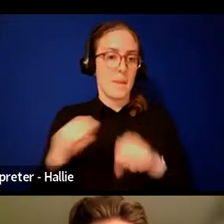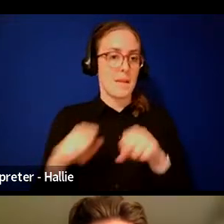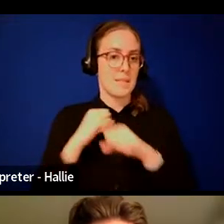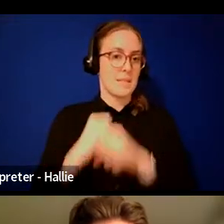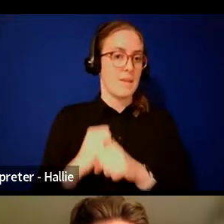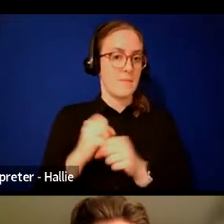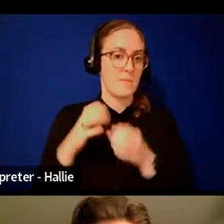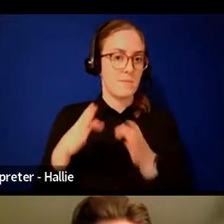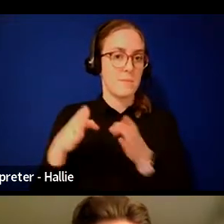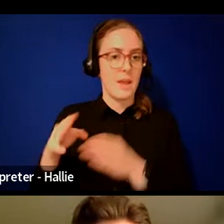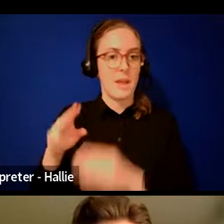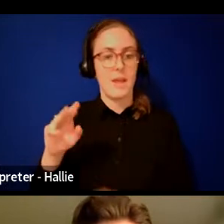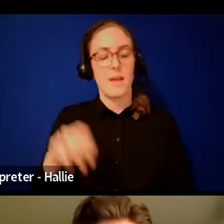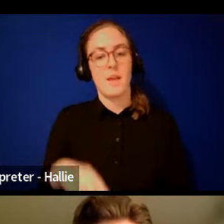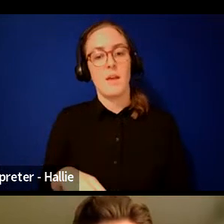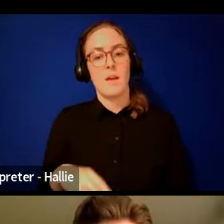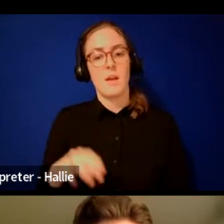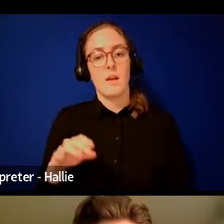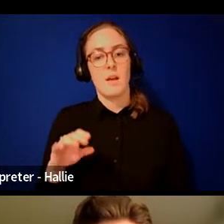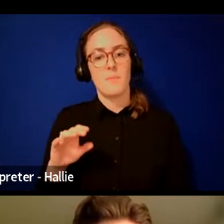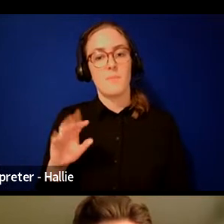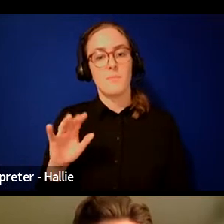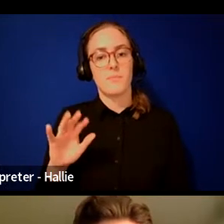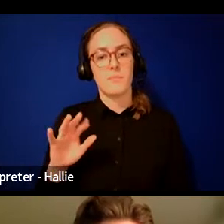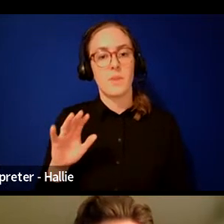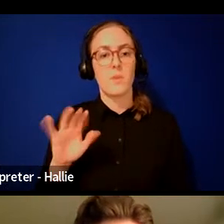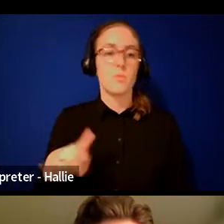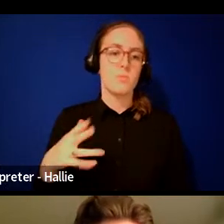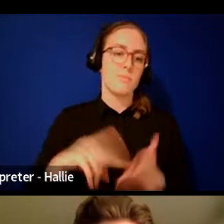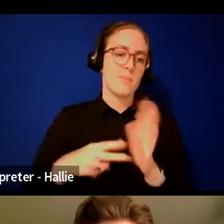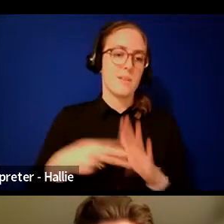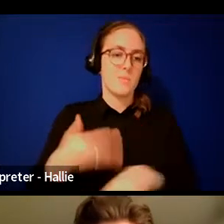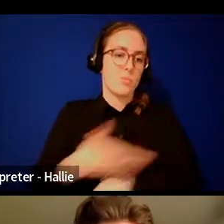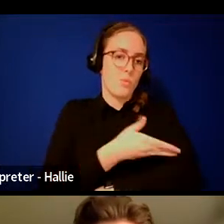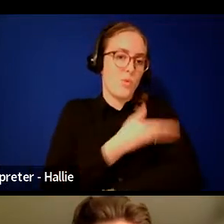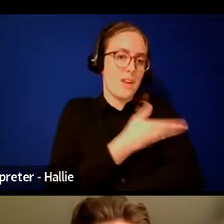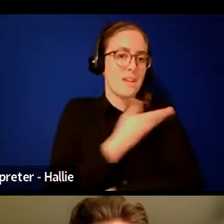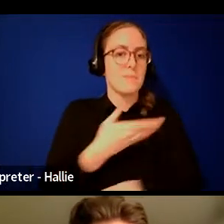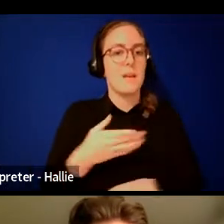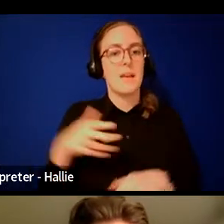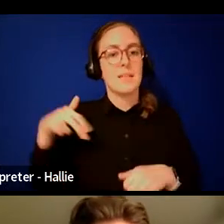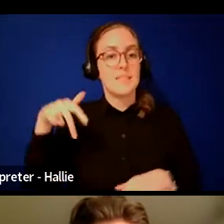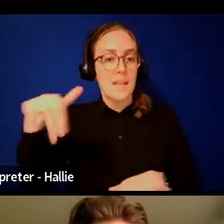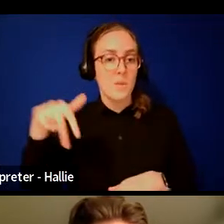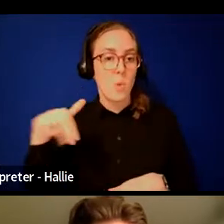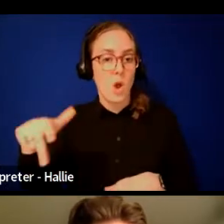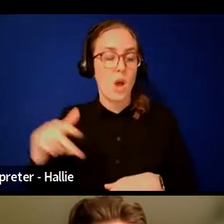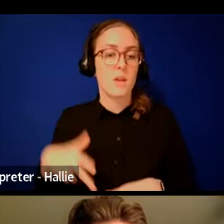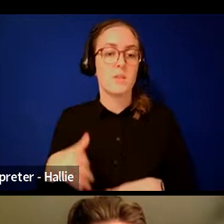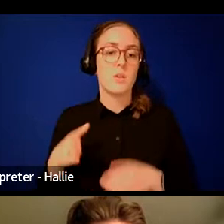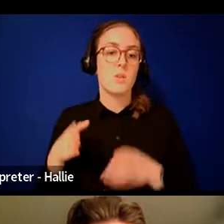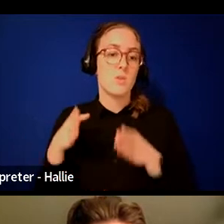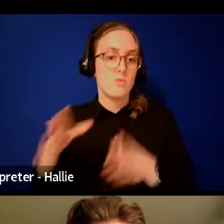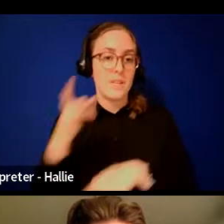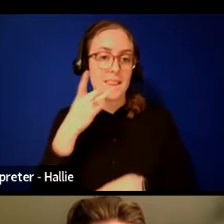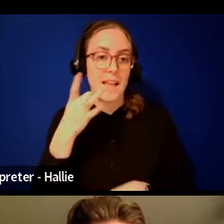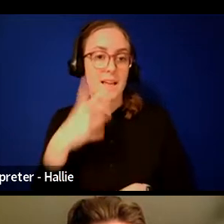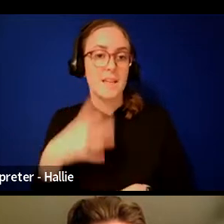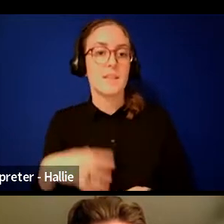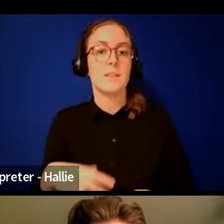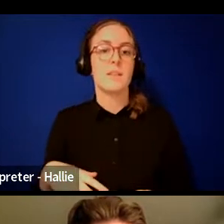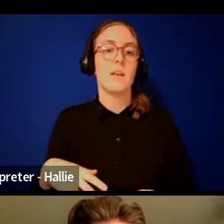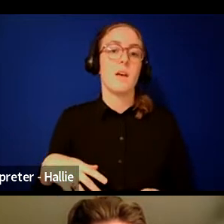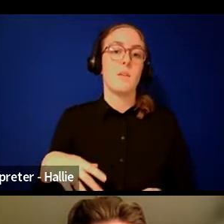MBT, which is like the improvements of sidewalks, street lights, planting, tree hubs, and benches,